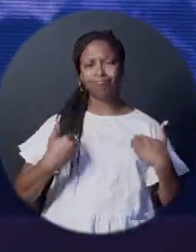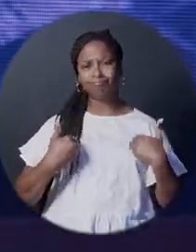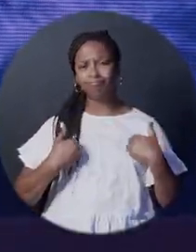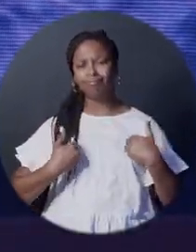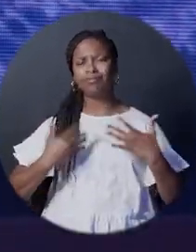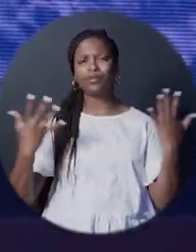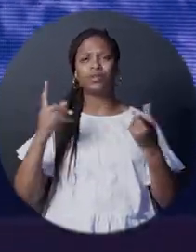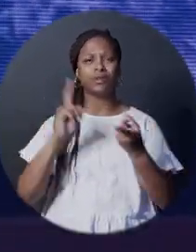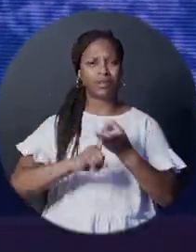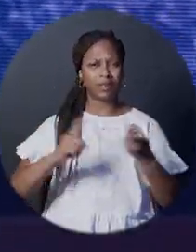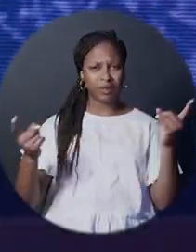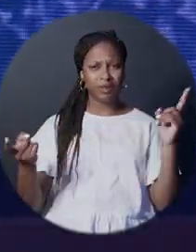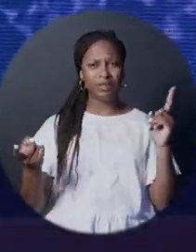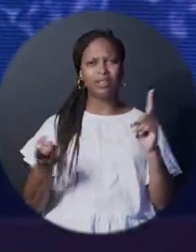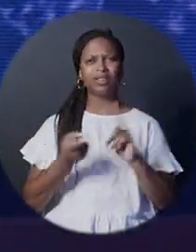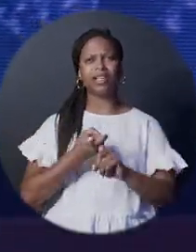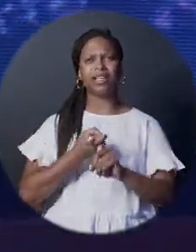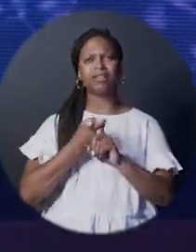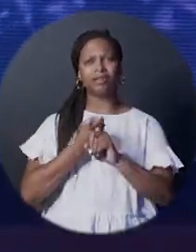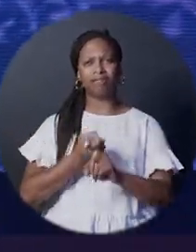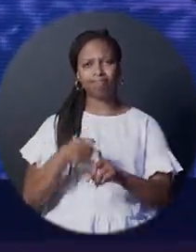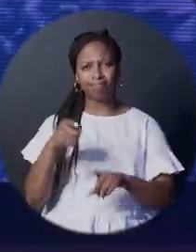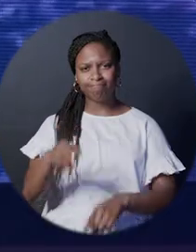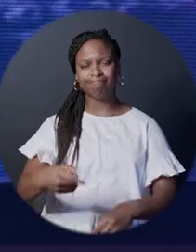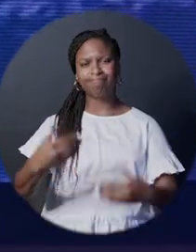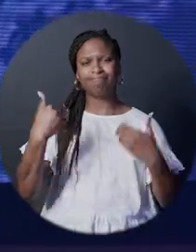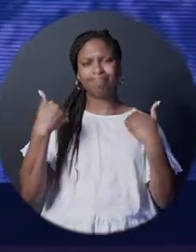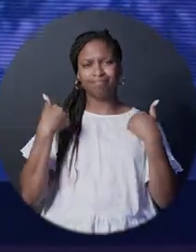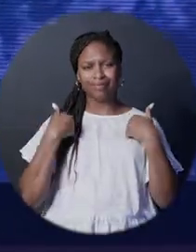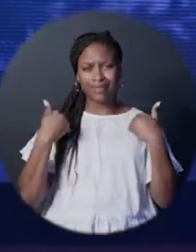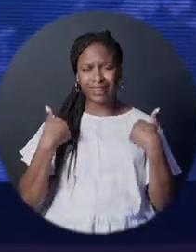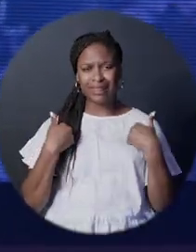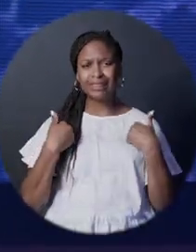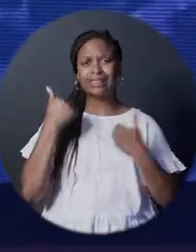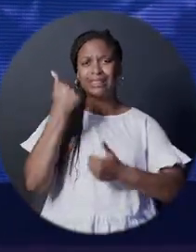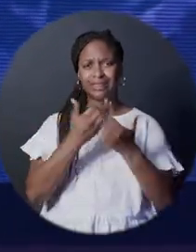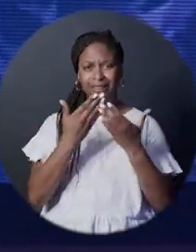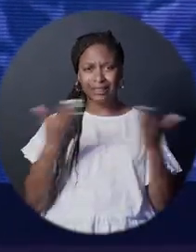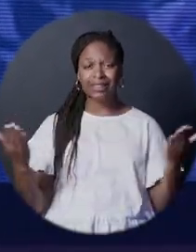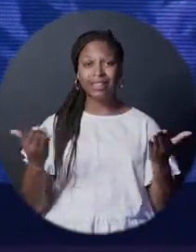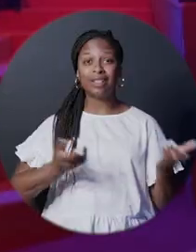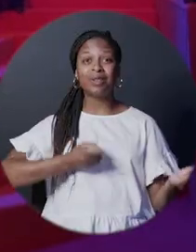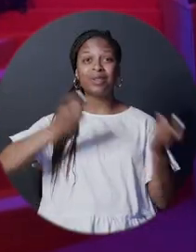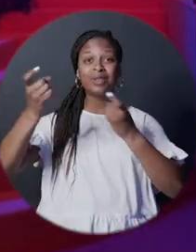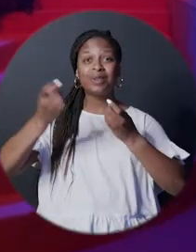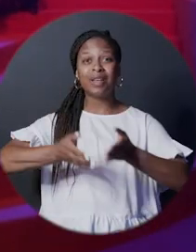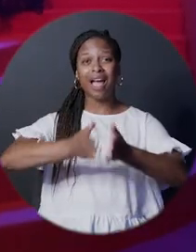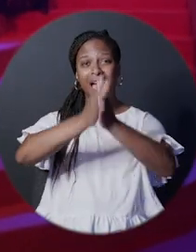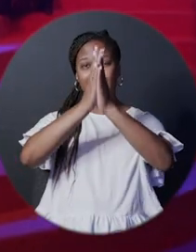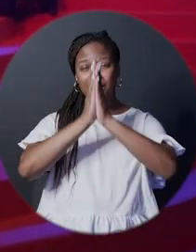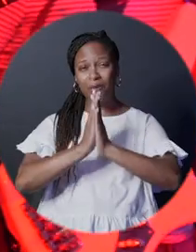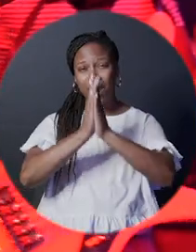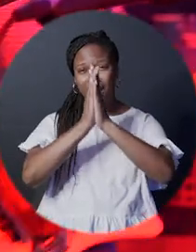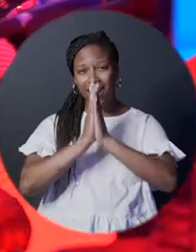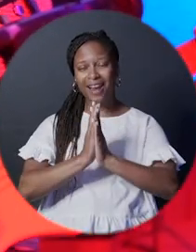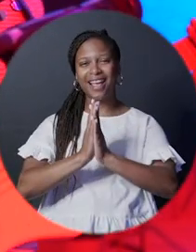to bear. What a friend believes to carry